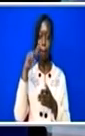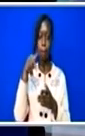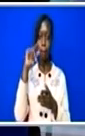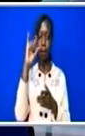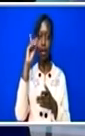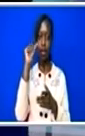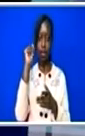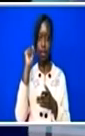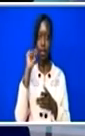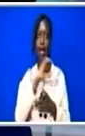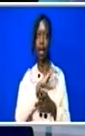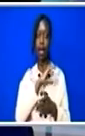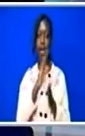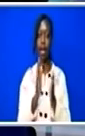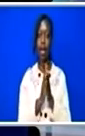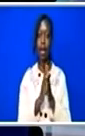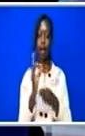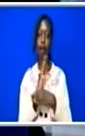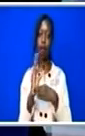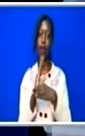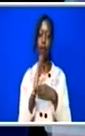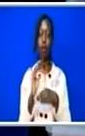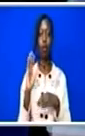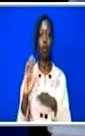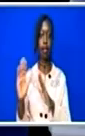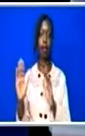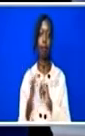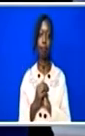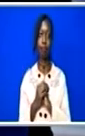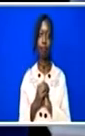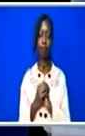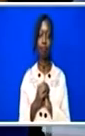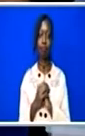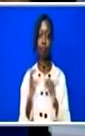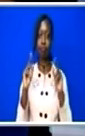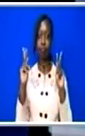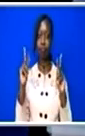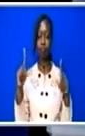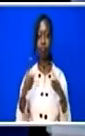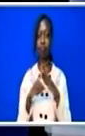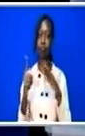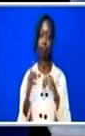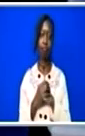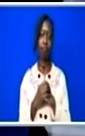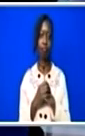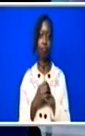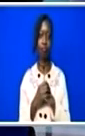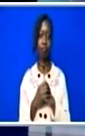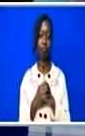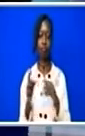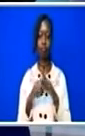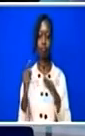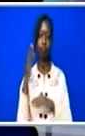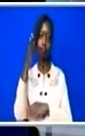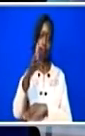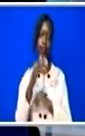Yes. Functions of lipids. Yes. It's very simple and straightforward. Sure. Okay. So let's go. So Straight to it.